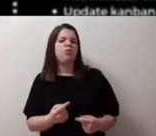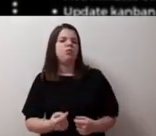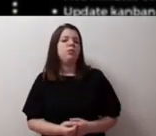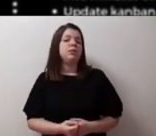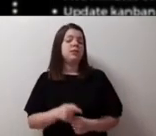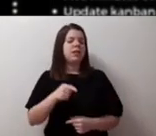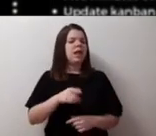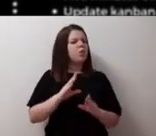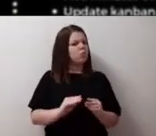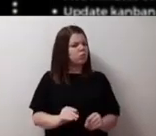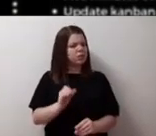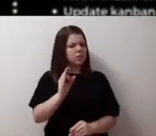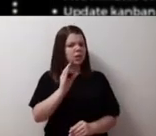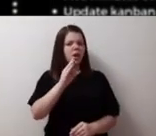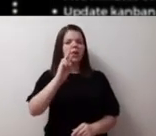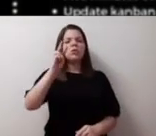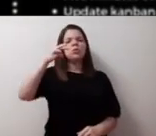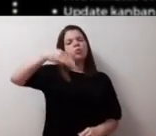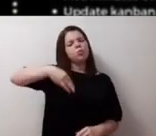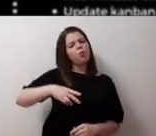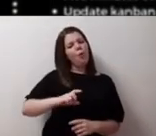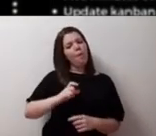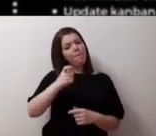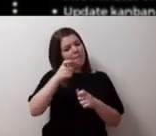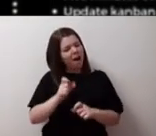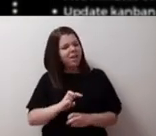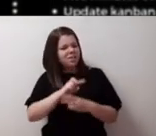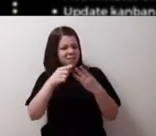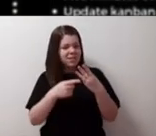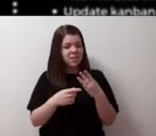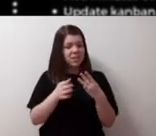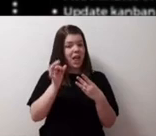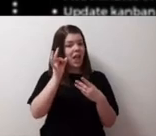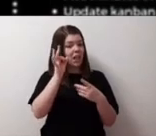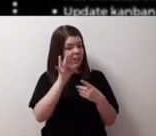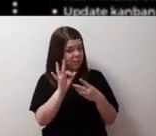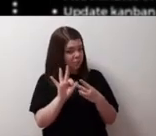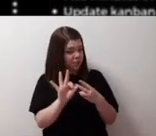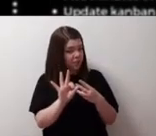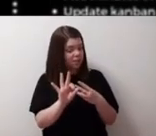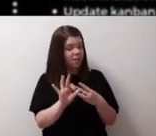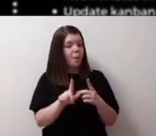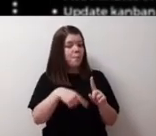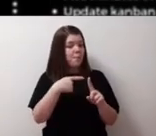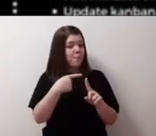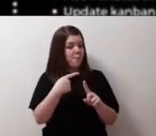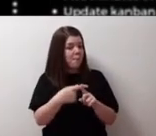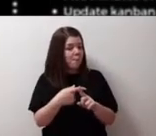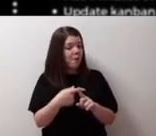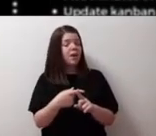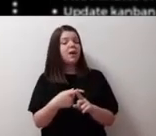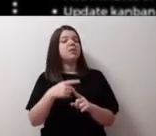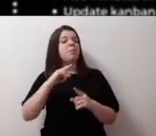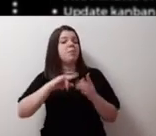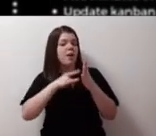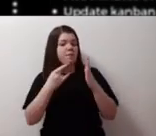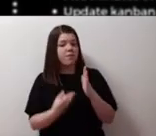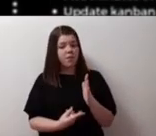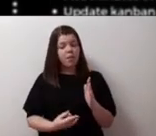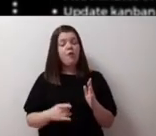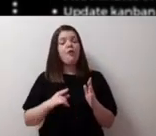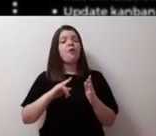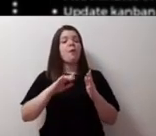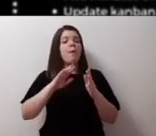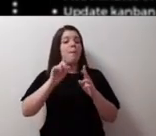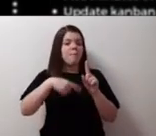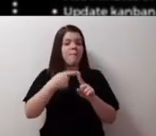game rules with the students. Second block is executing block. Session and daily actions in classroom.